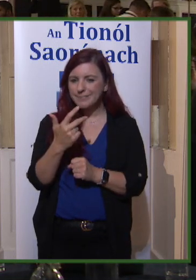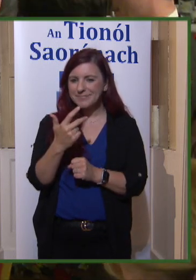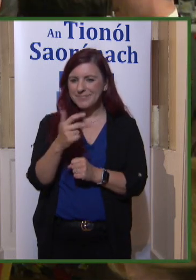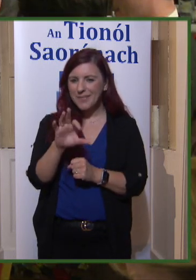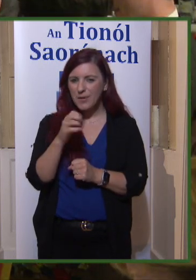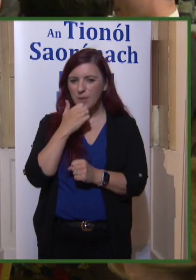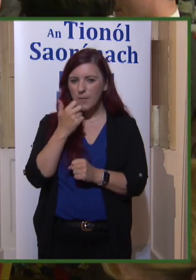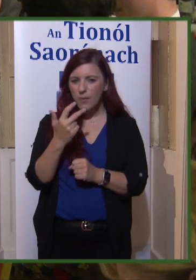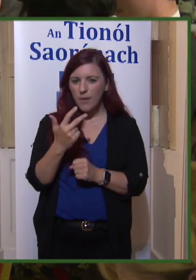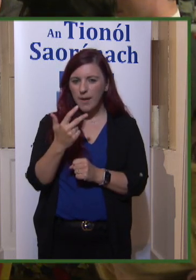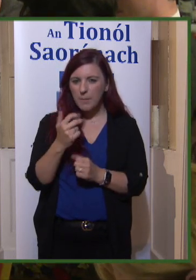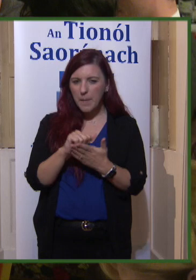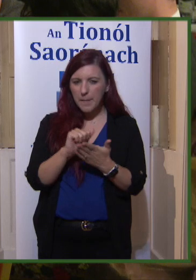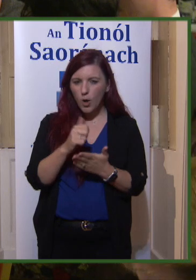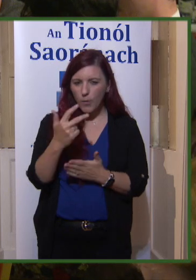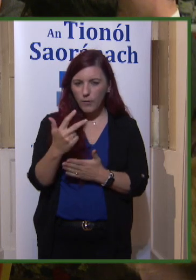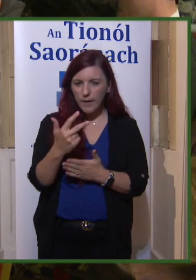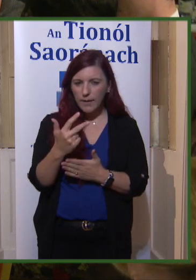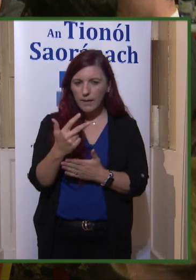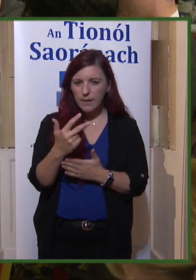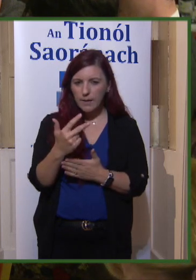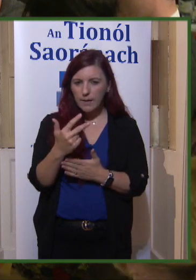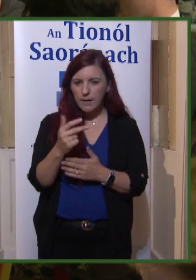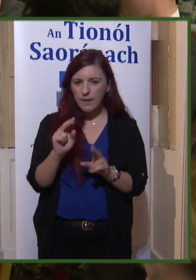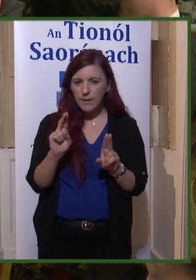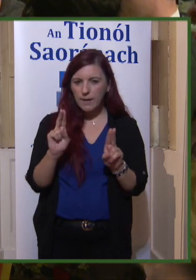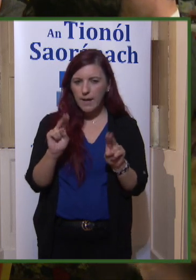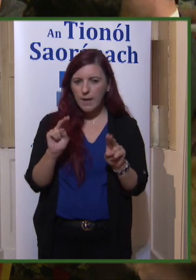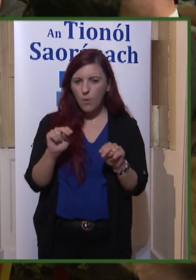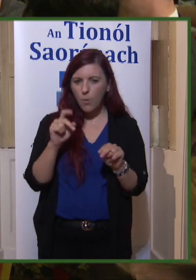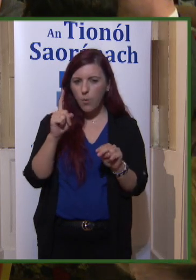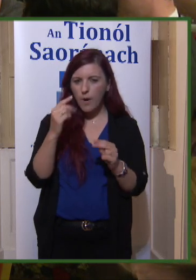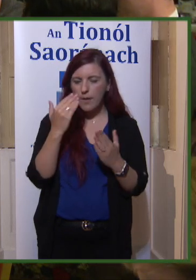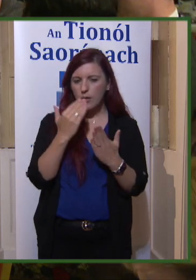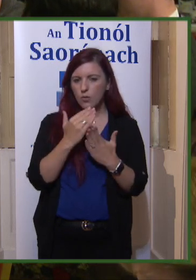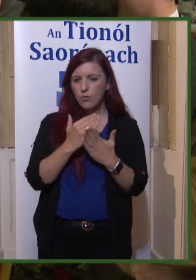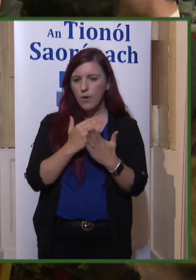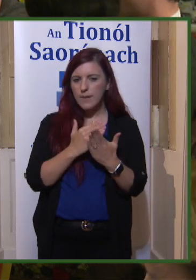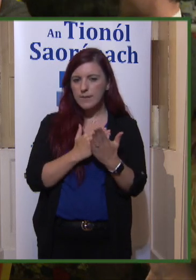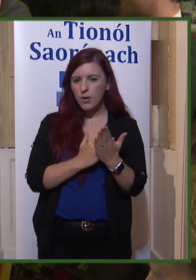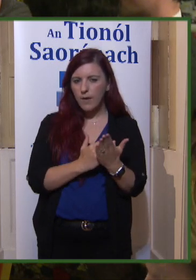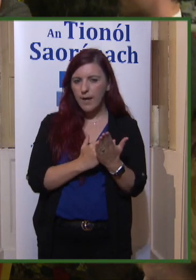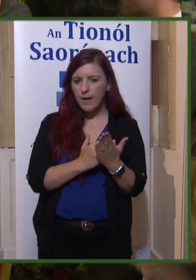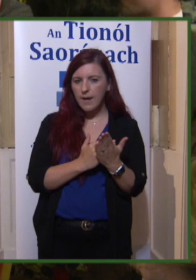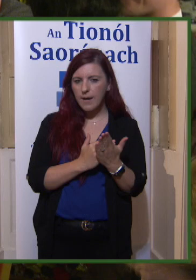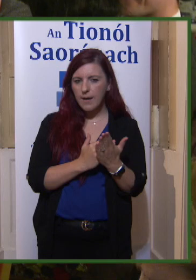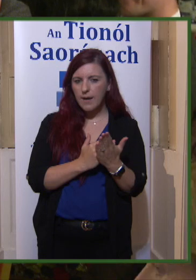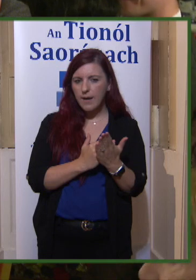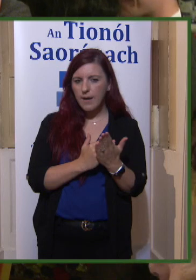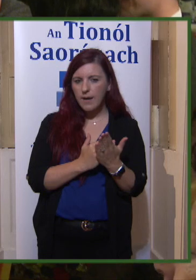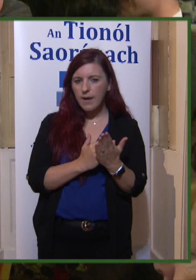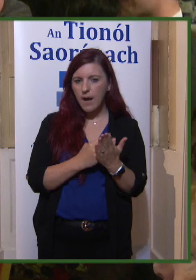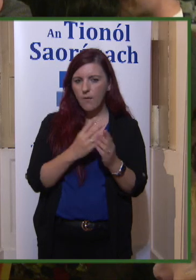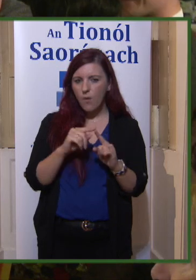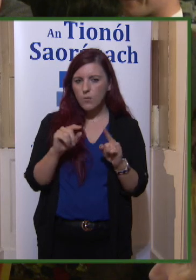To be included on the ballot paper, a candidate must, and one of the criteria is gather 100 statutory declarations of support from the citizens of